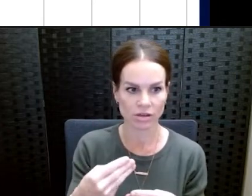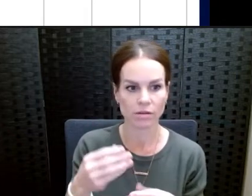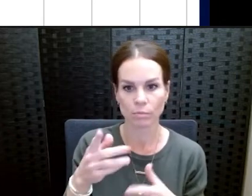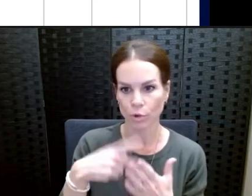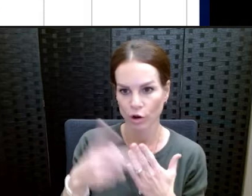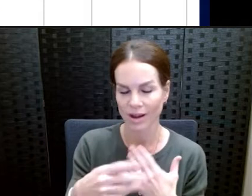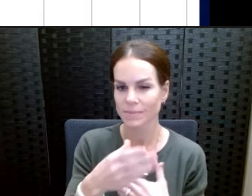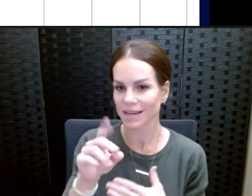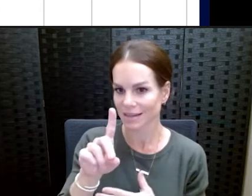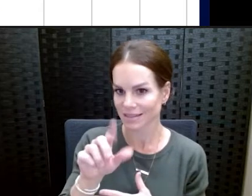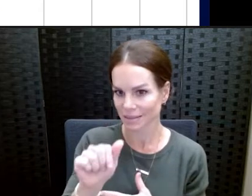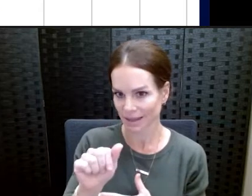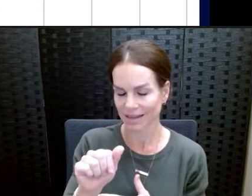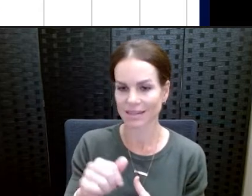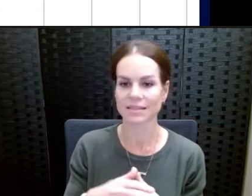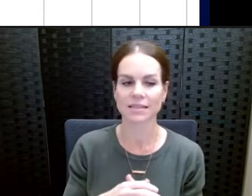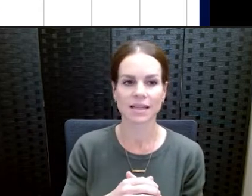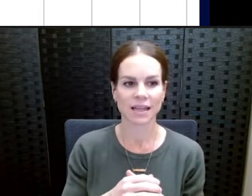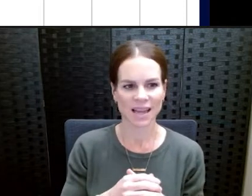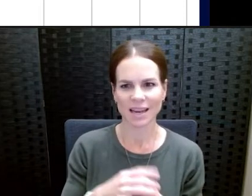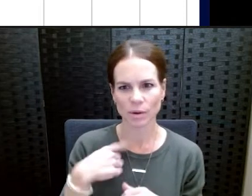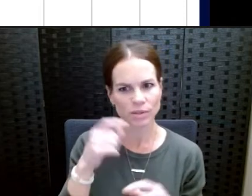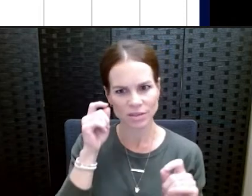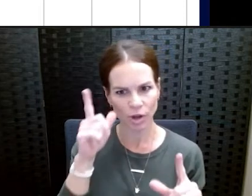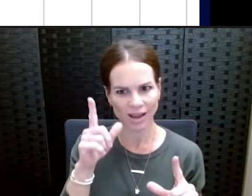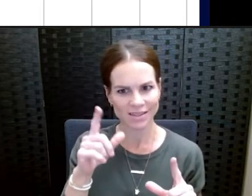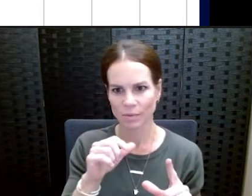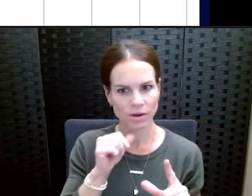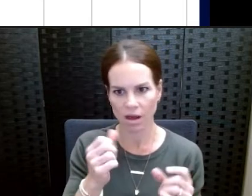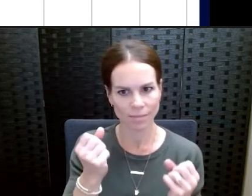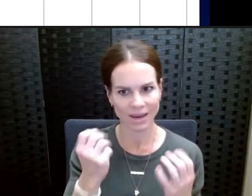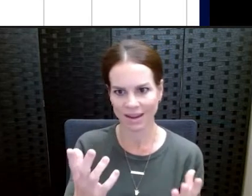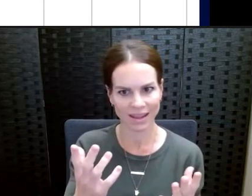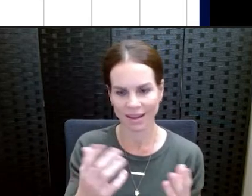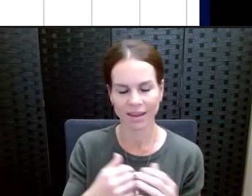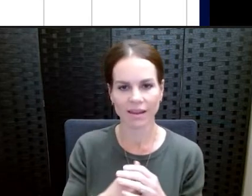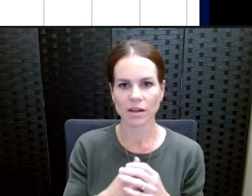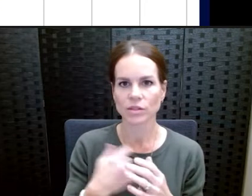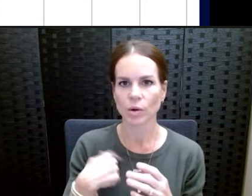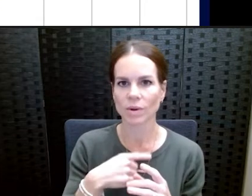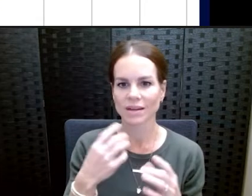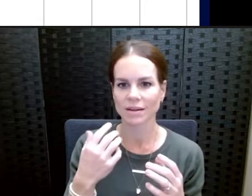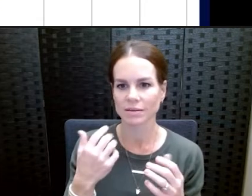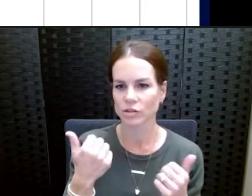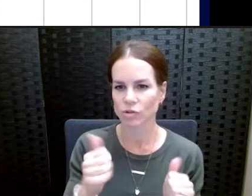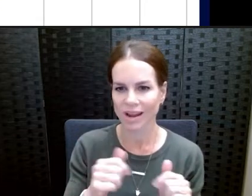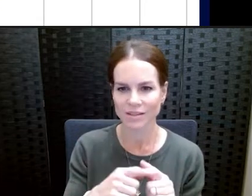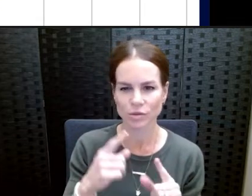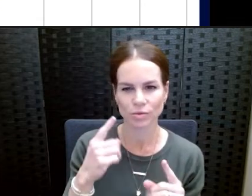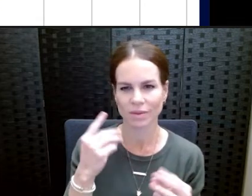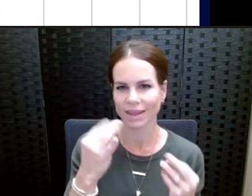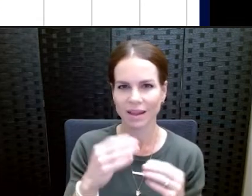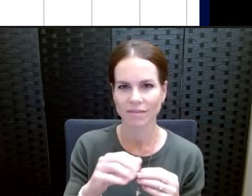keywords, intergenerational programming and disability. And I was surprised. I didn't find a